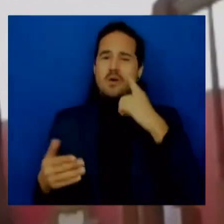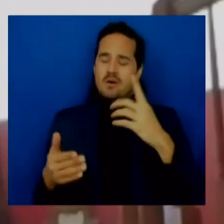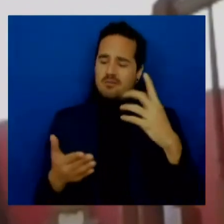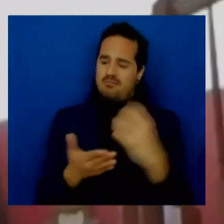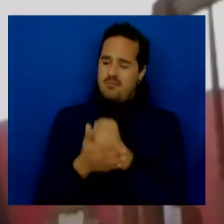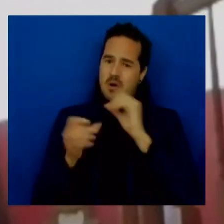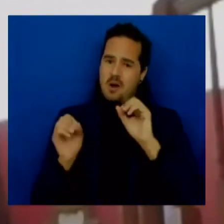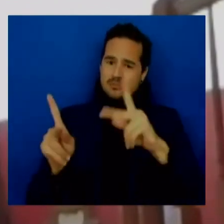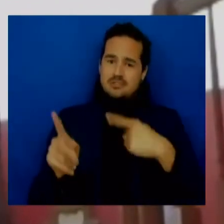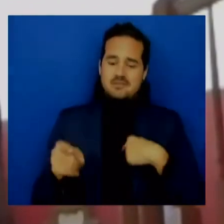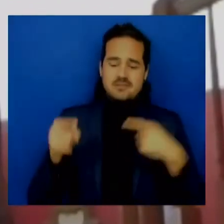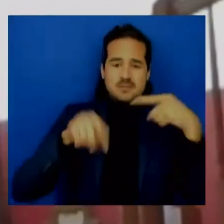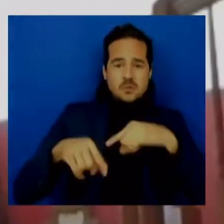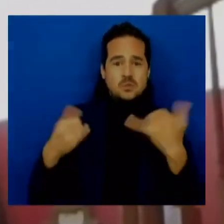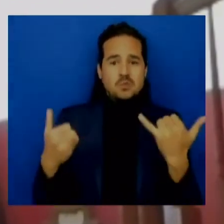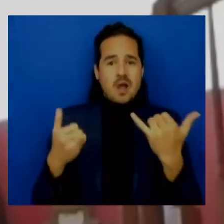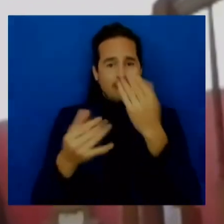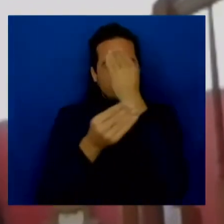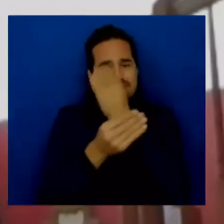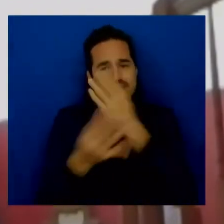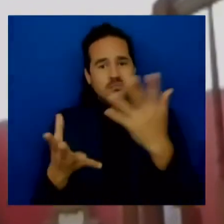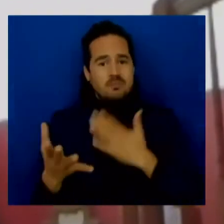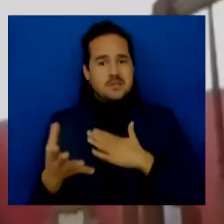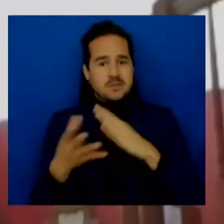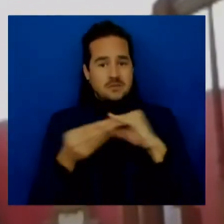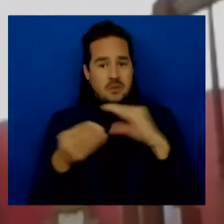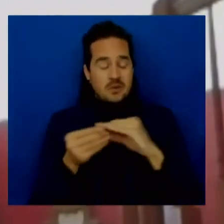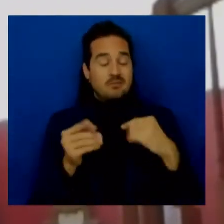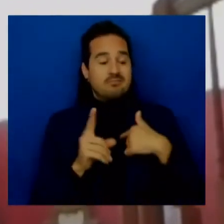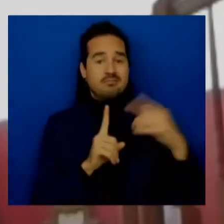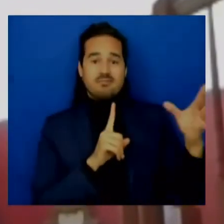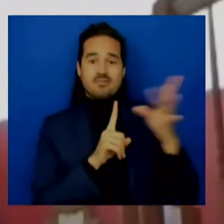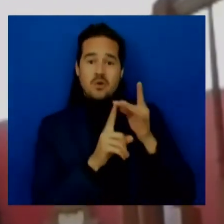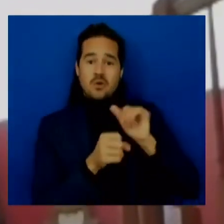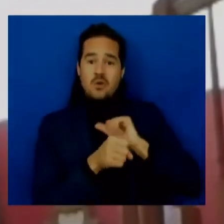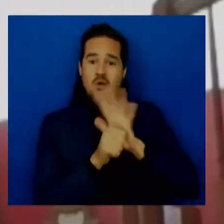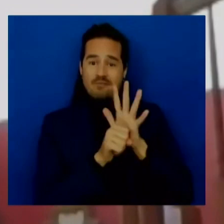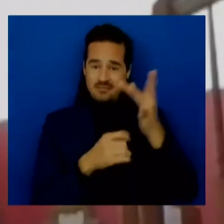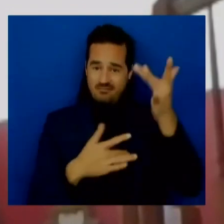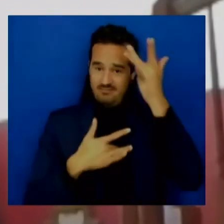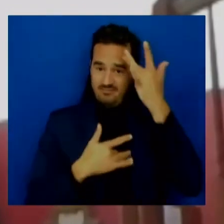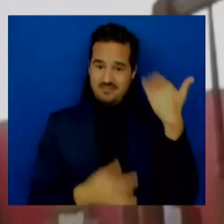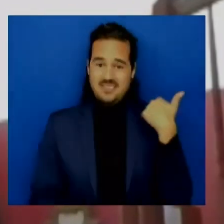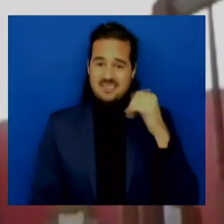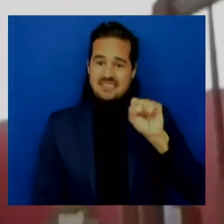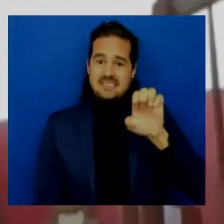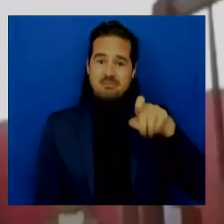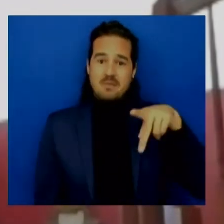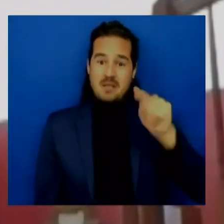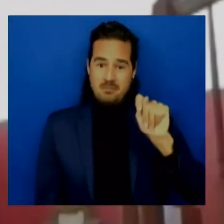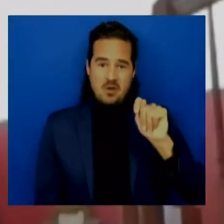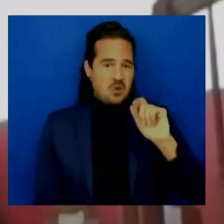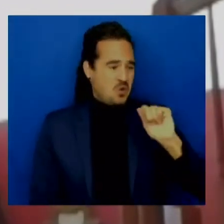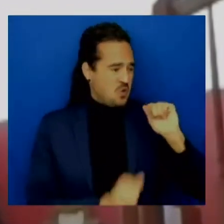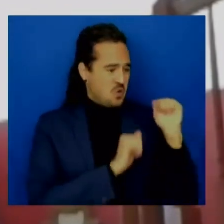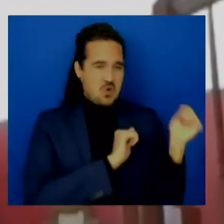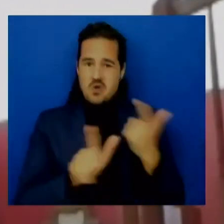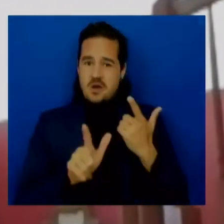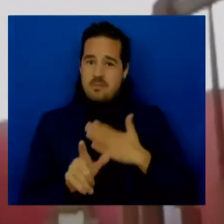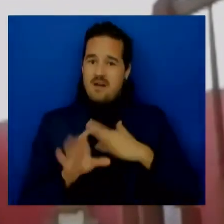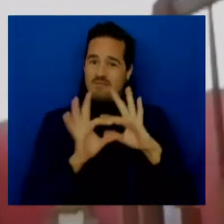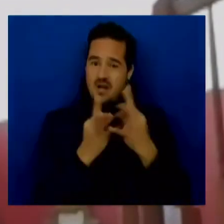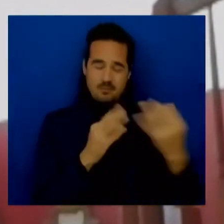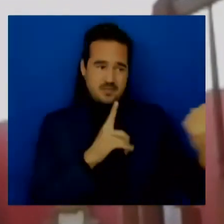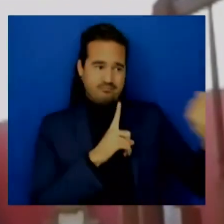got sick in September. All my family got COVID. Me, my husband, my kids,